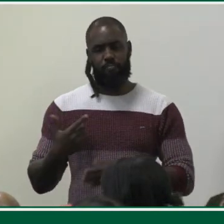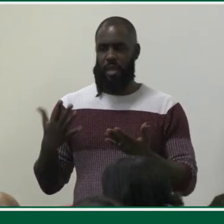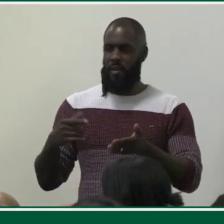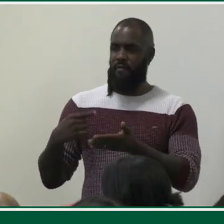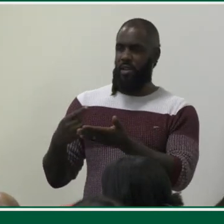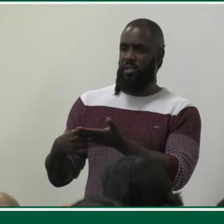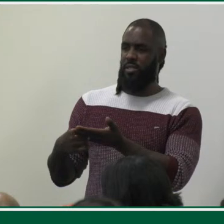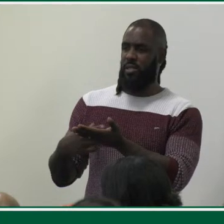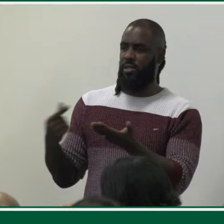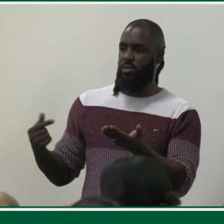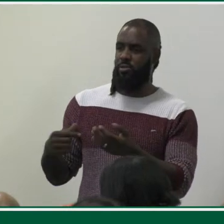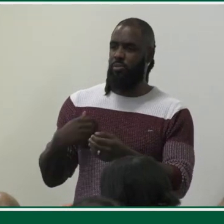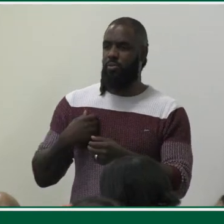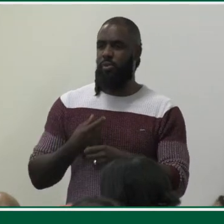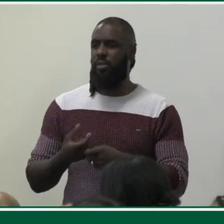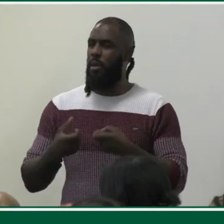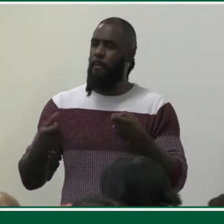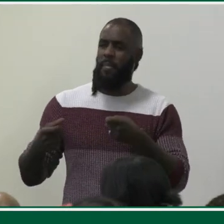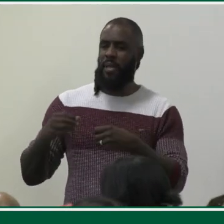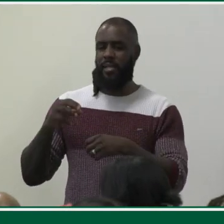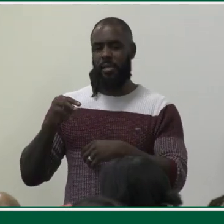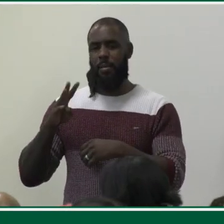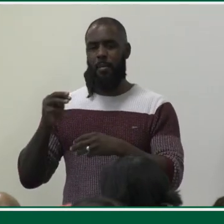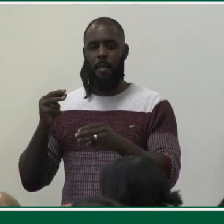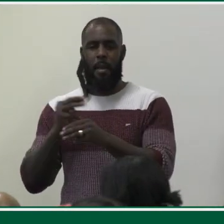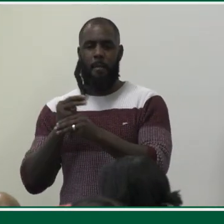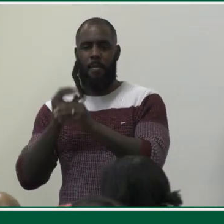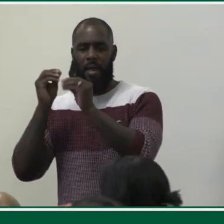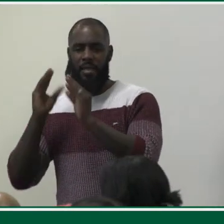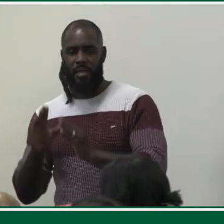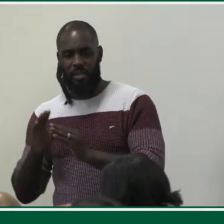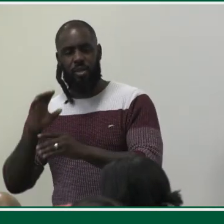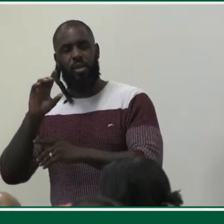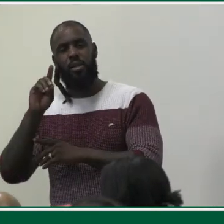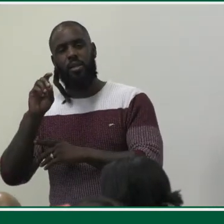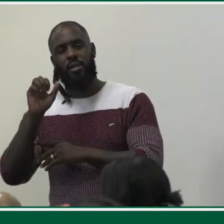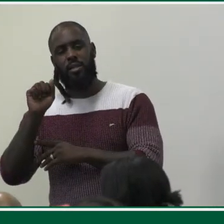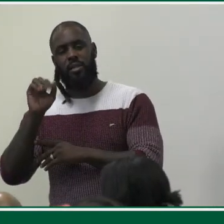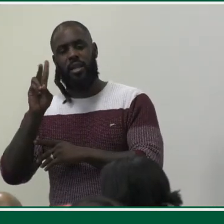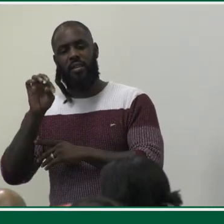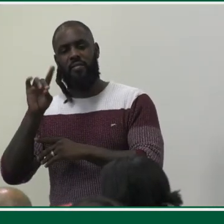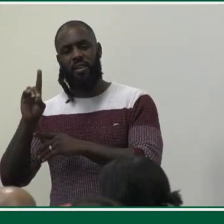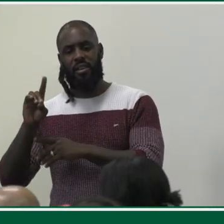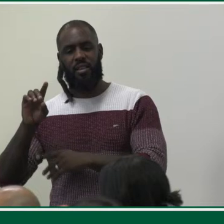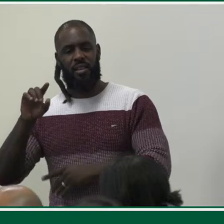our greatest mathematician on campus, David Ziegler, and